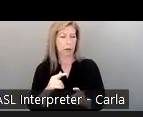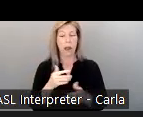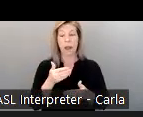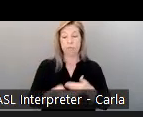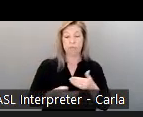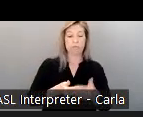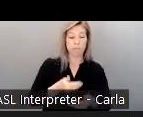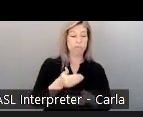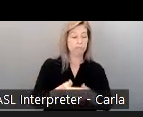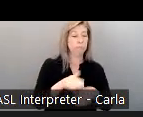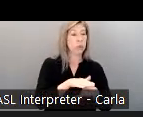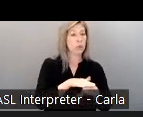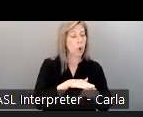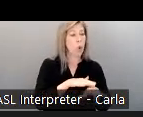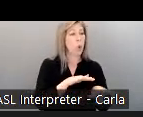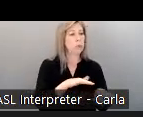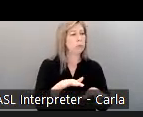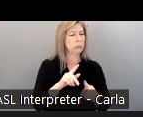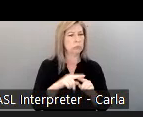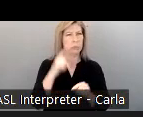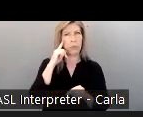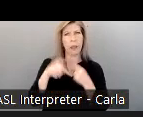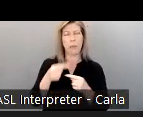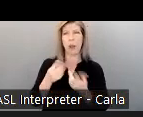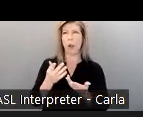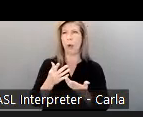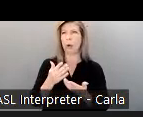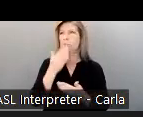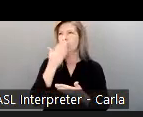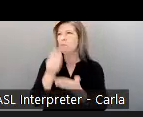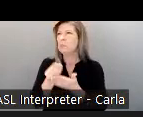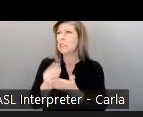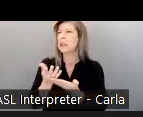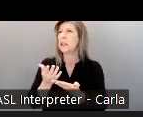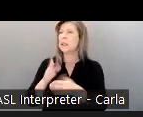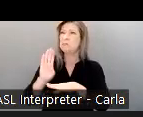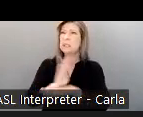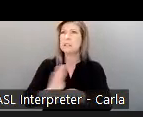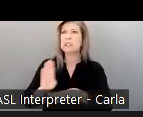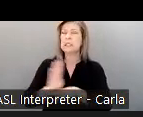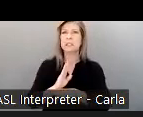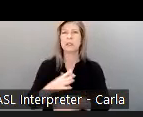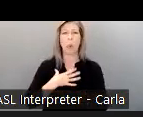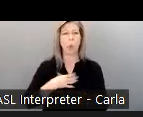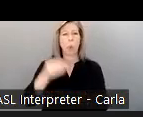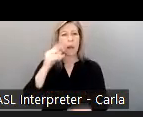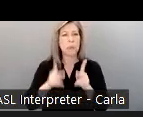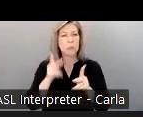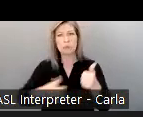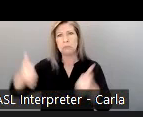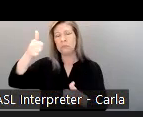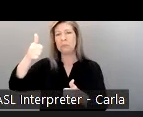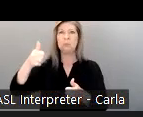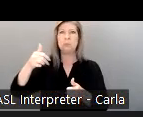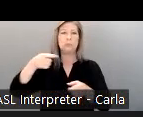talk about how capitalism, white supremacy are all ableism are all interconnected with